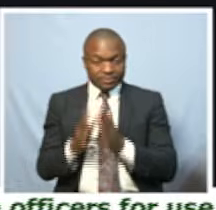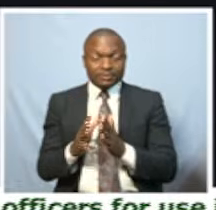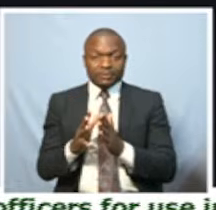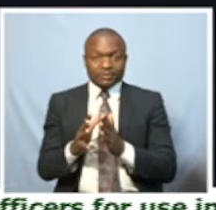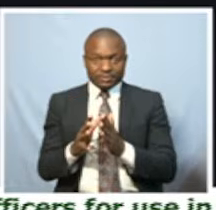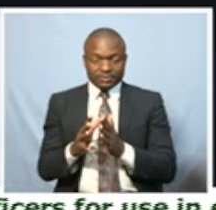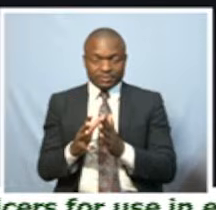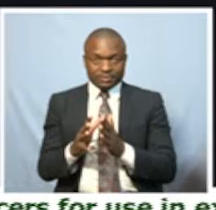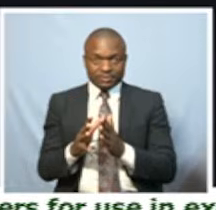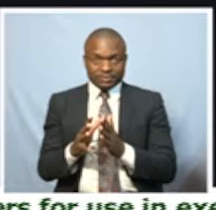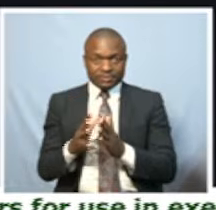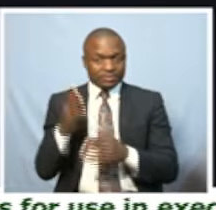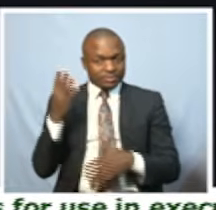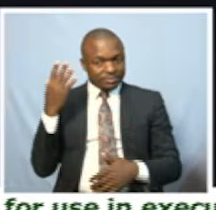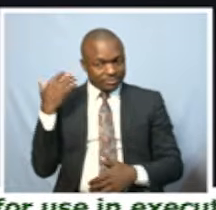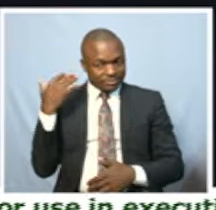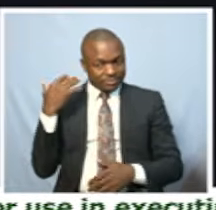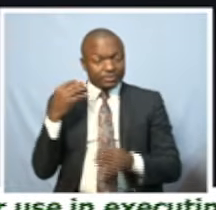recently was restocking